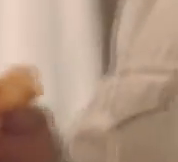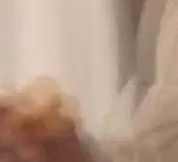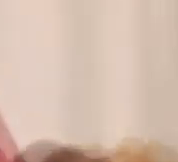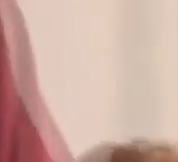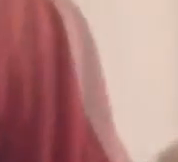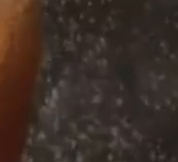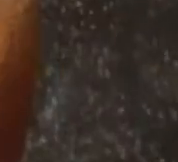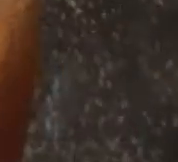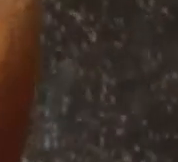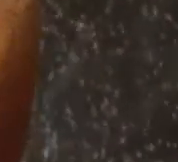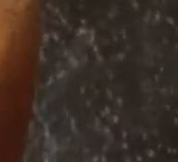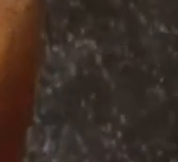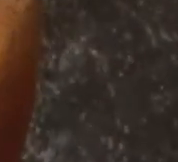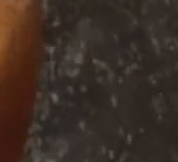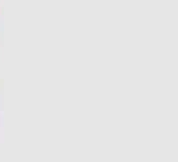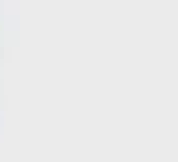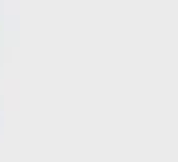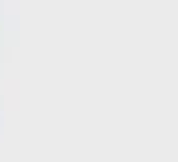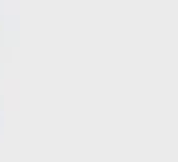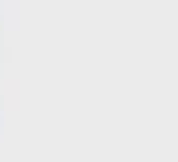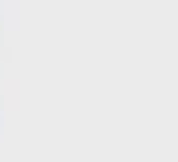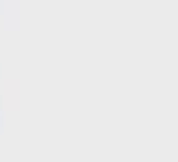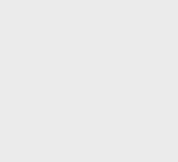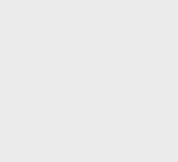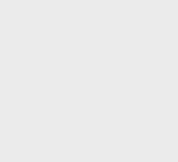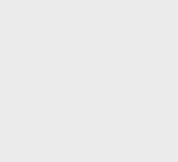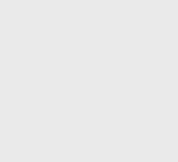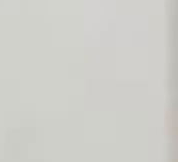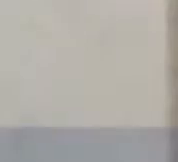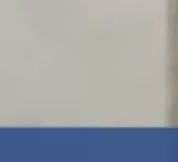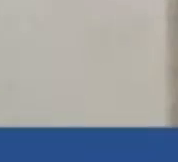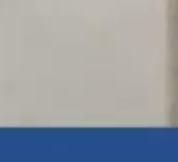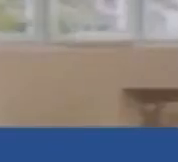Coca-Cola, taste the simple joys.